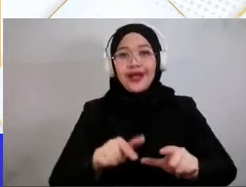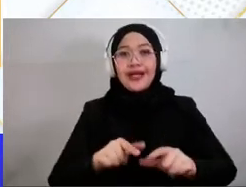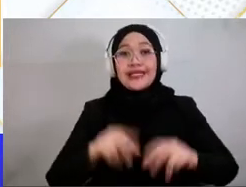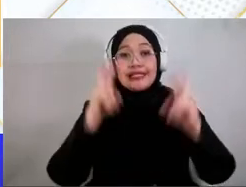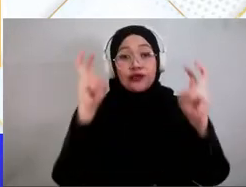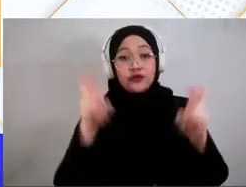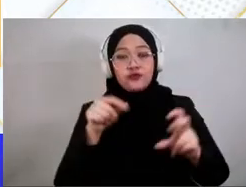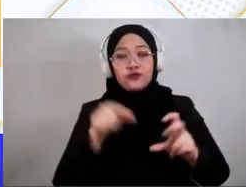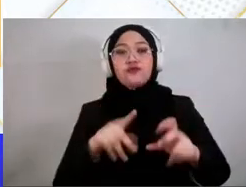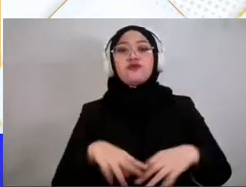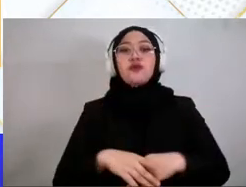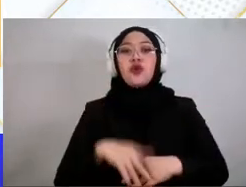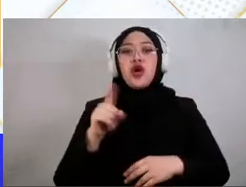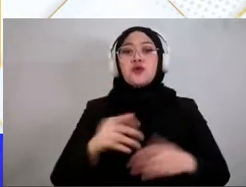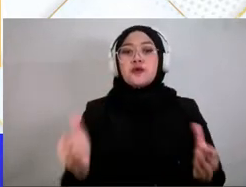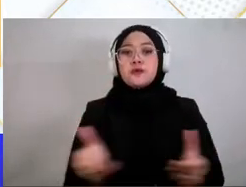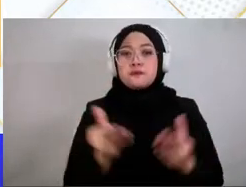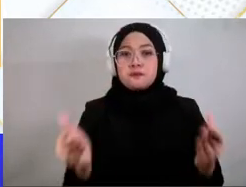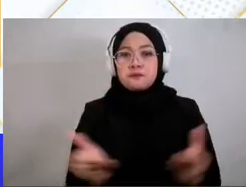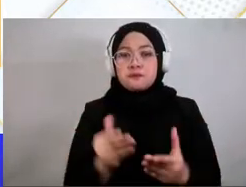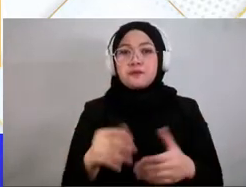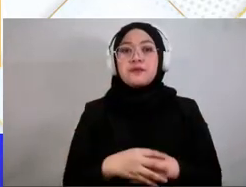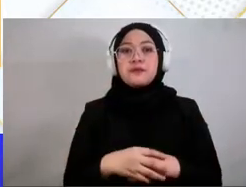differ. Again,